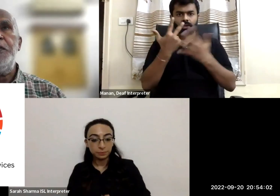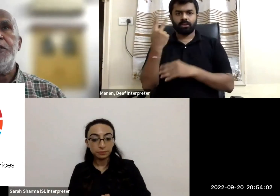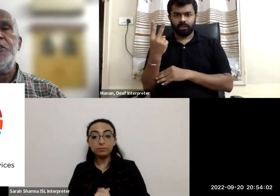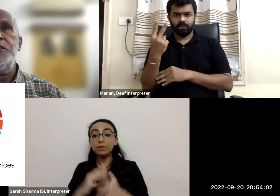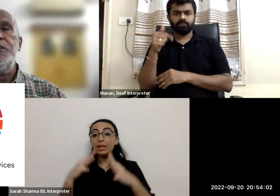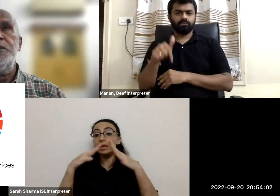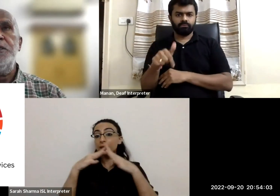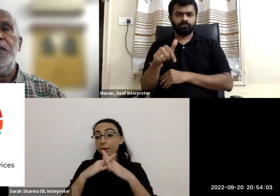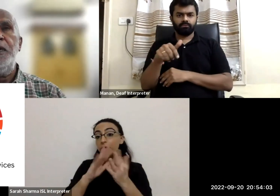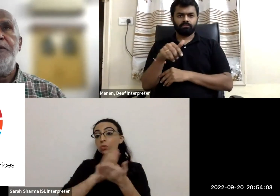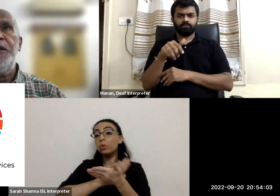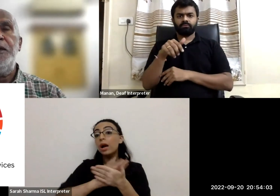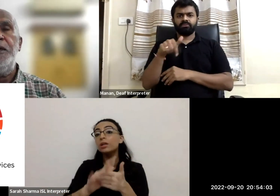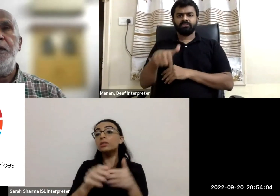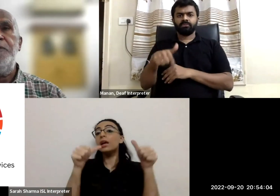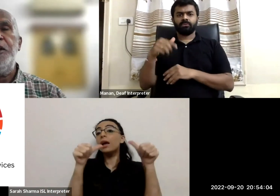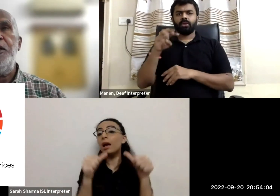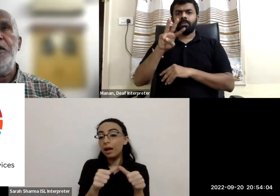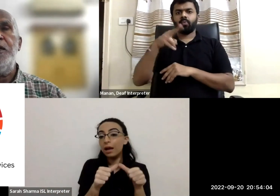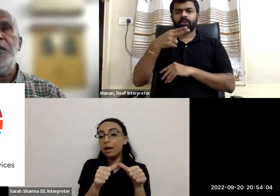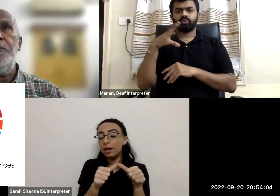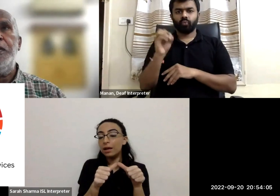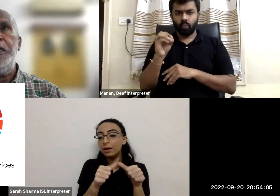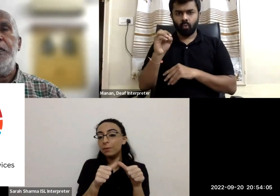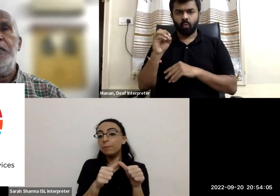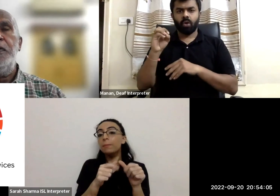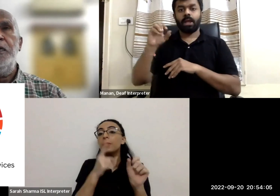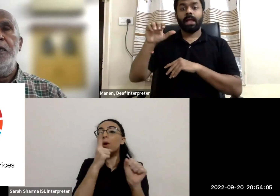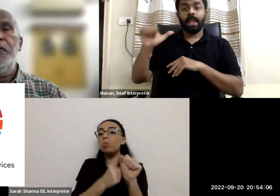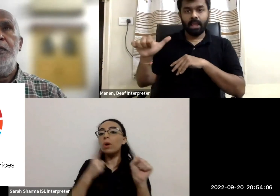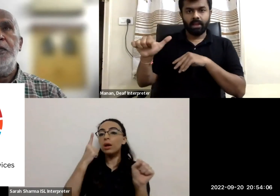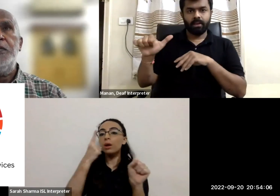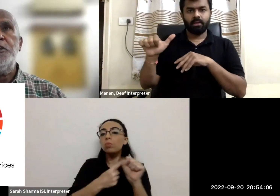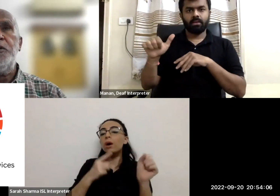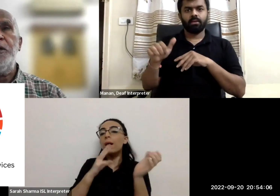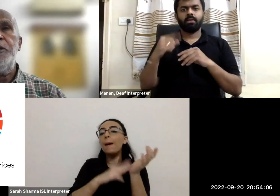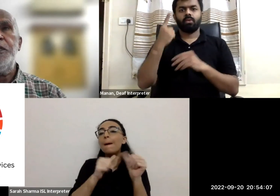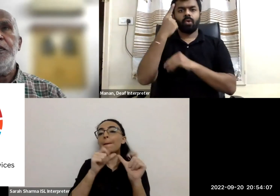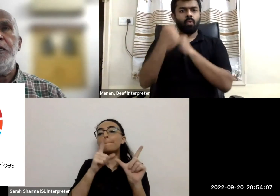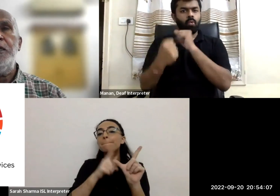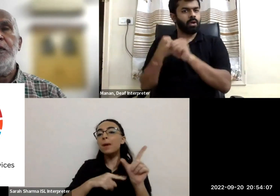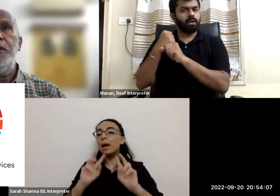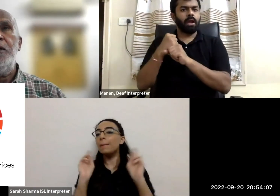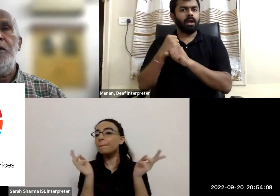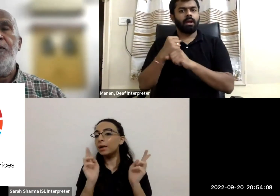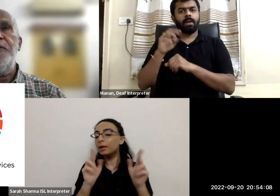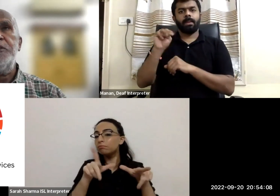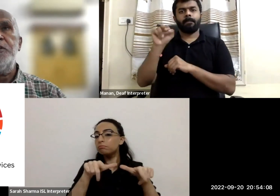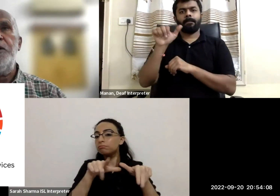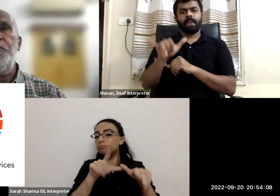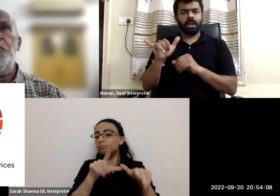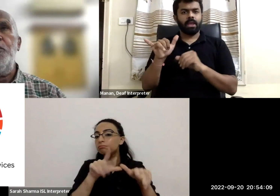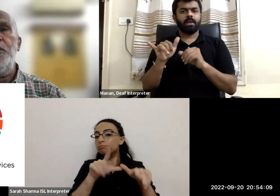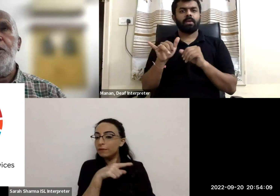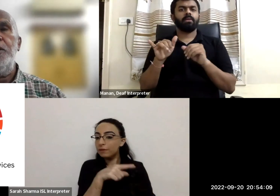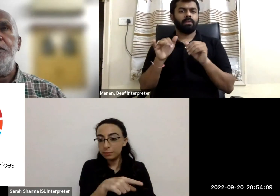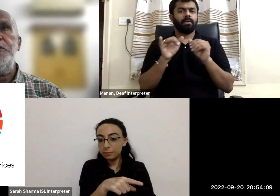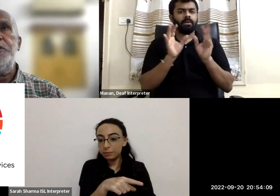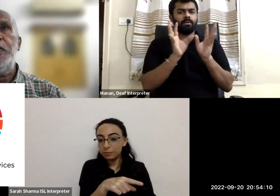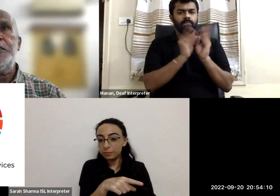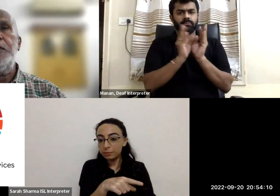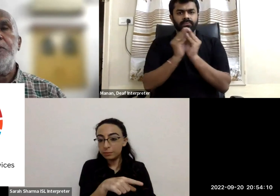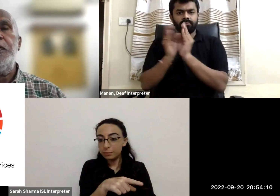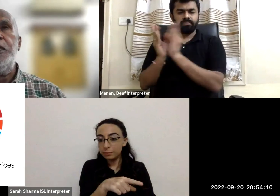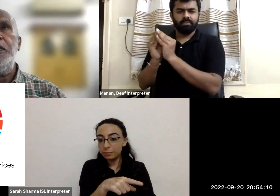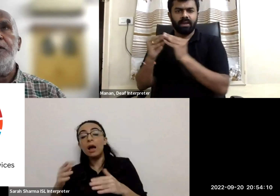Assembly, meets every year in May, and the Executive Committee of Executive Board,